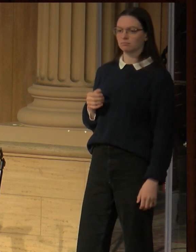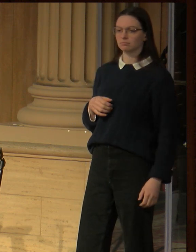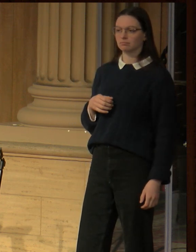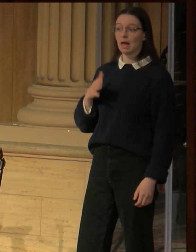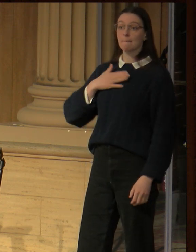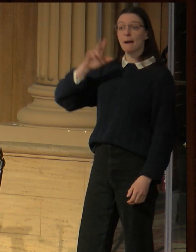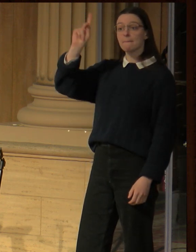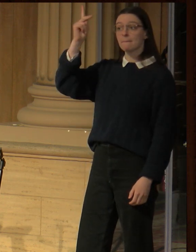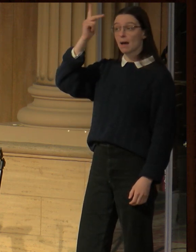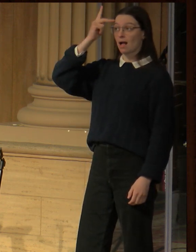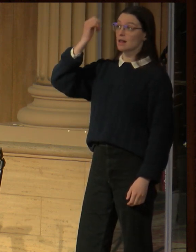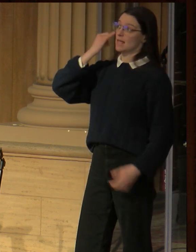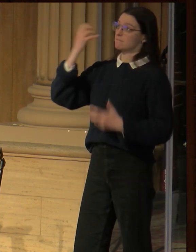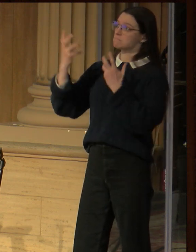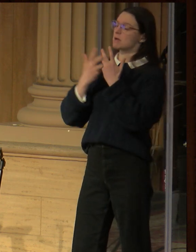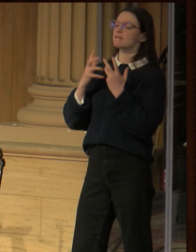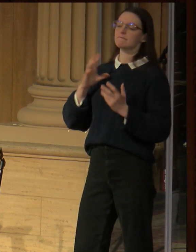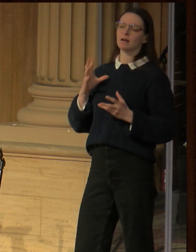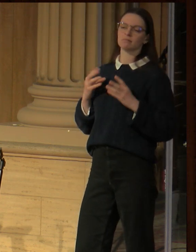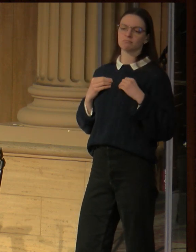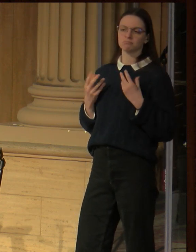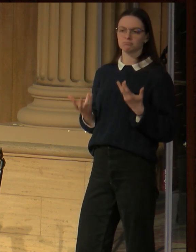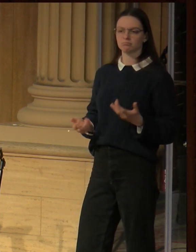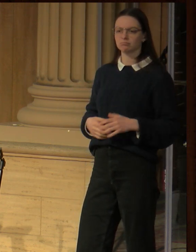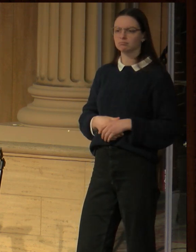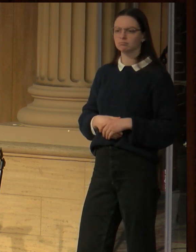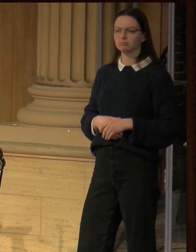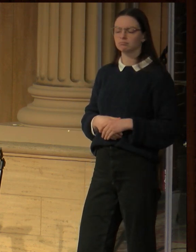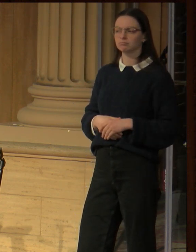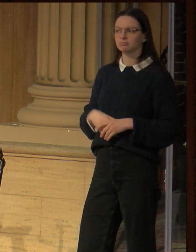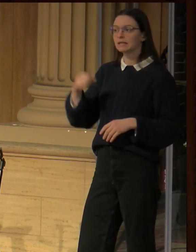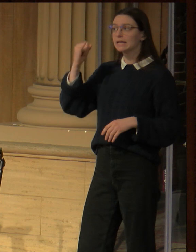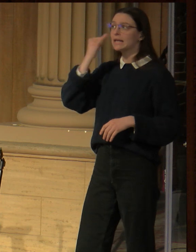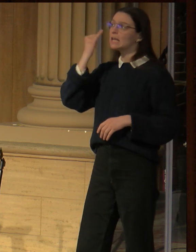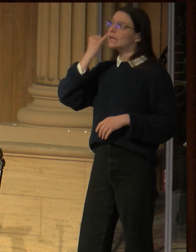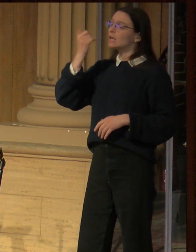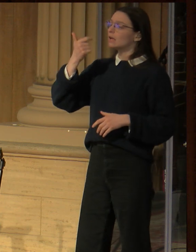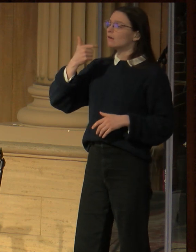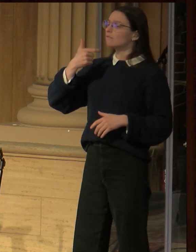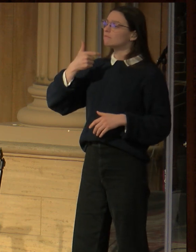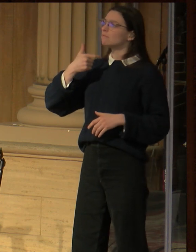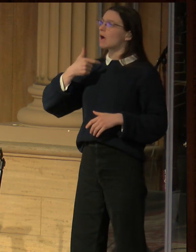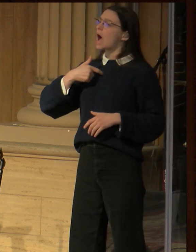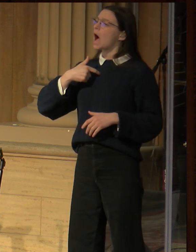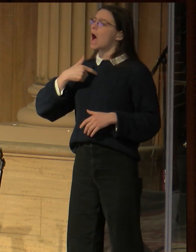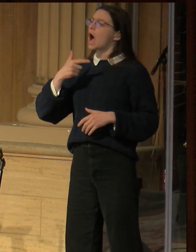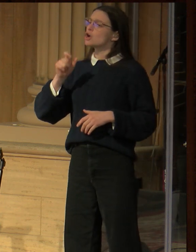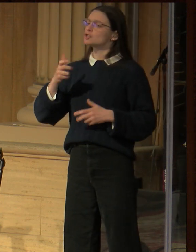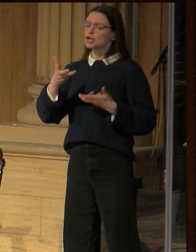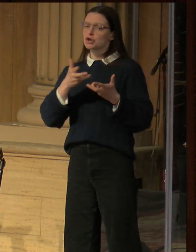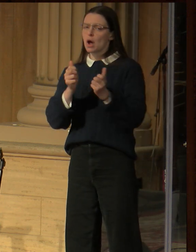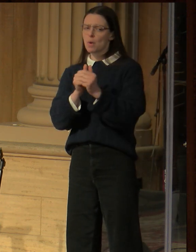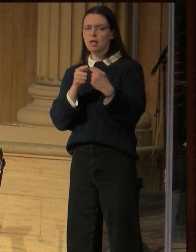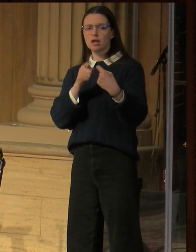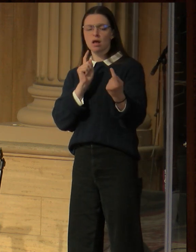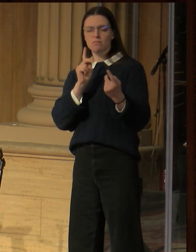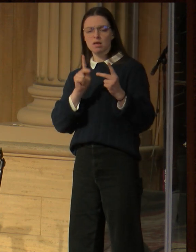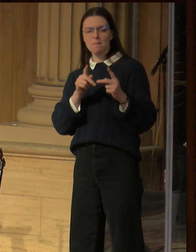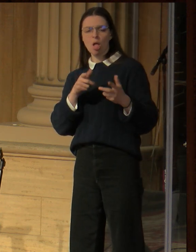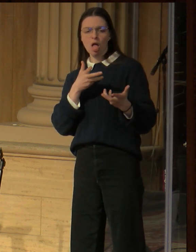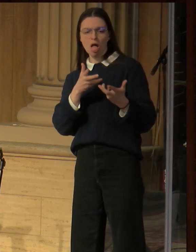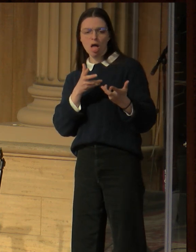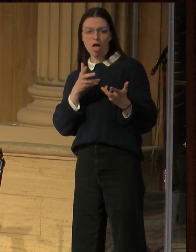my politics. If he says that I should interact with people I disagree with the way that I want to interact with people I disagree